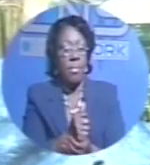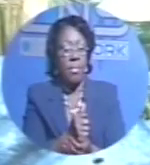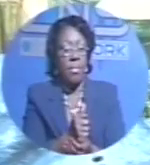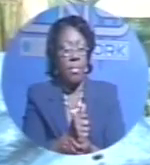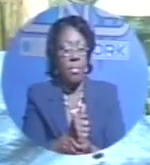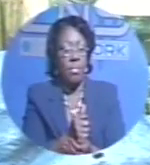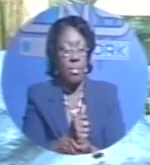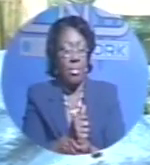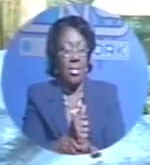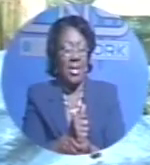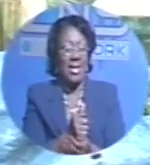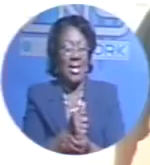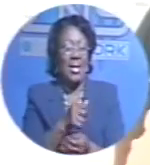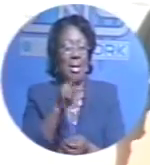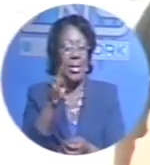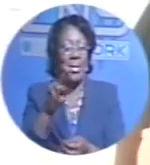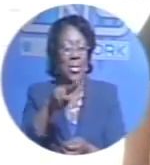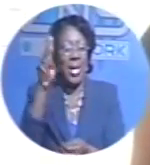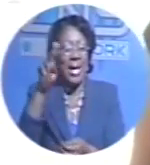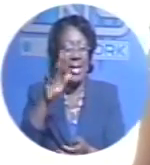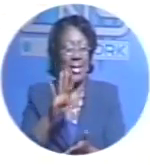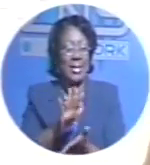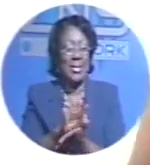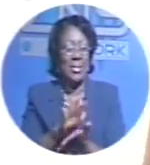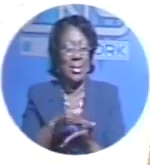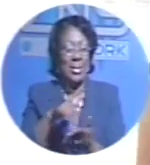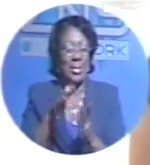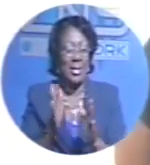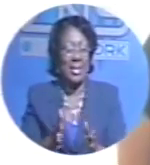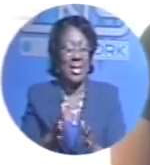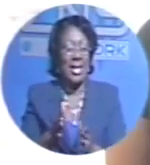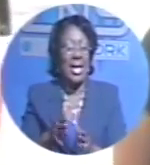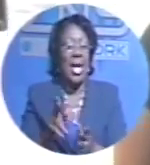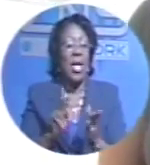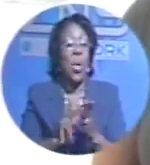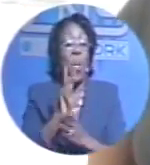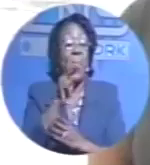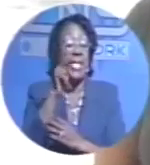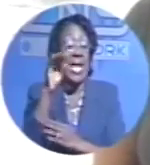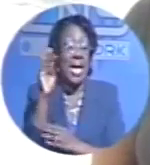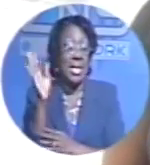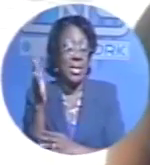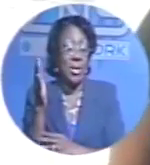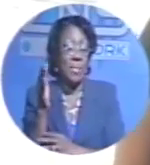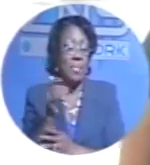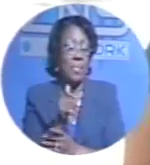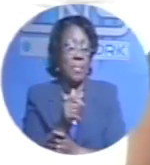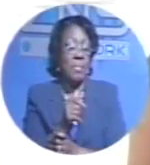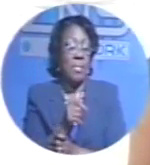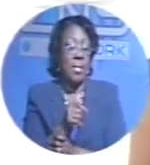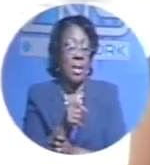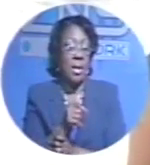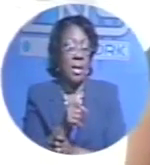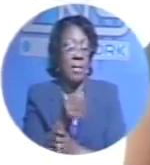Two high school students. What's the national tree? Ponciano. What's the national flower?